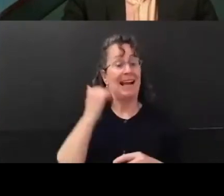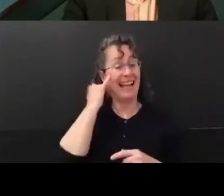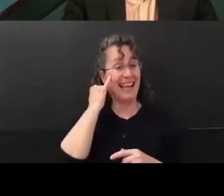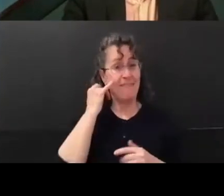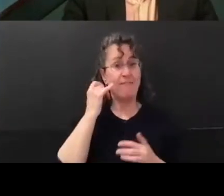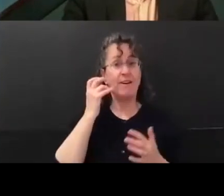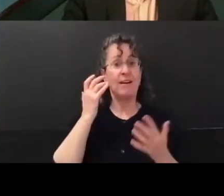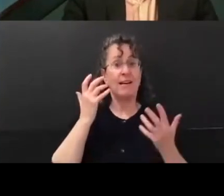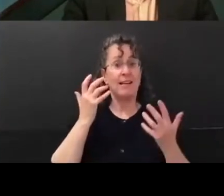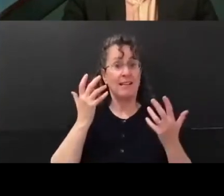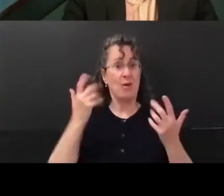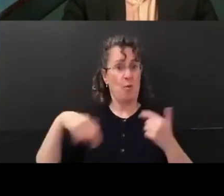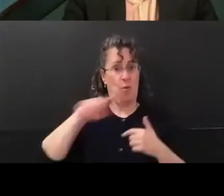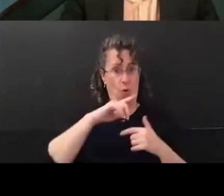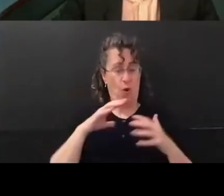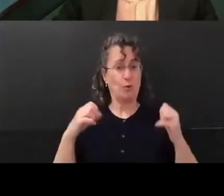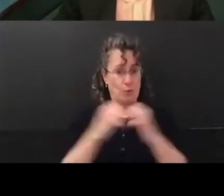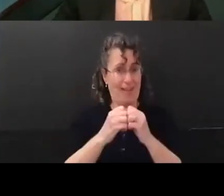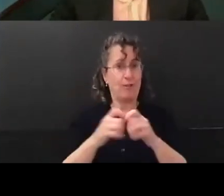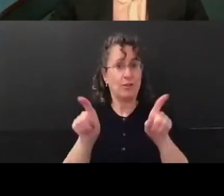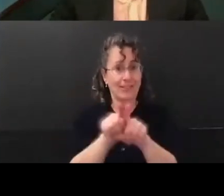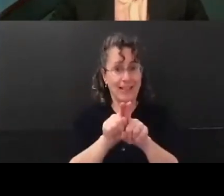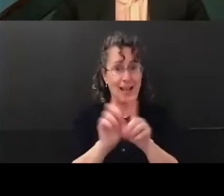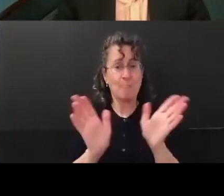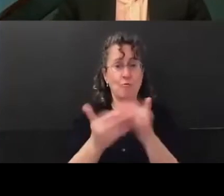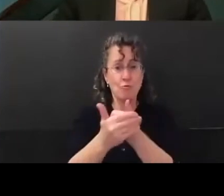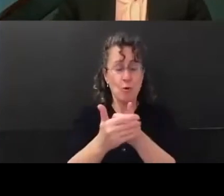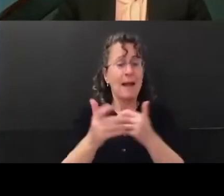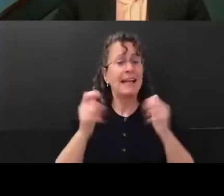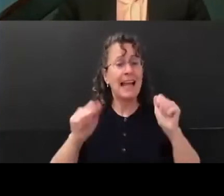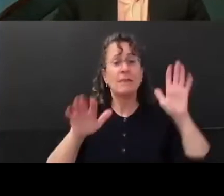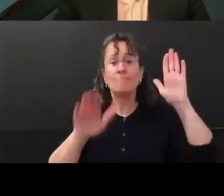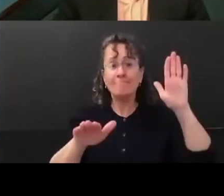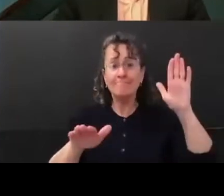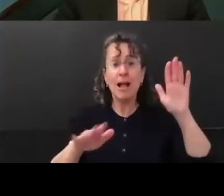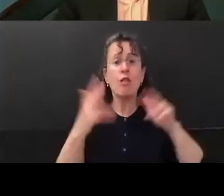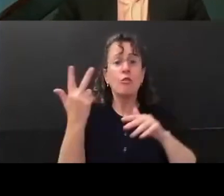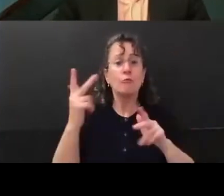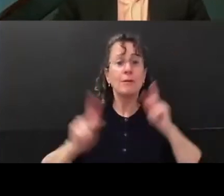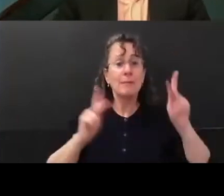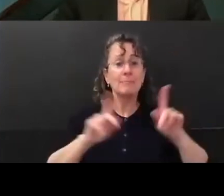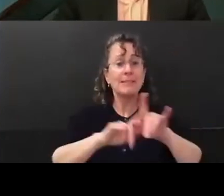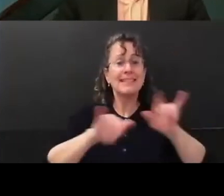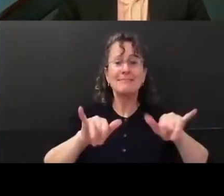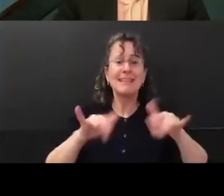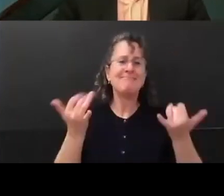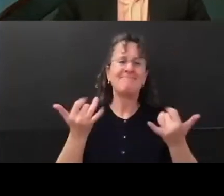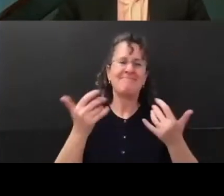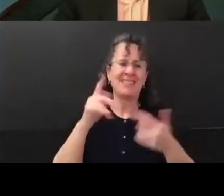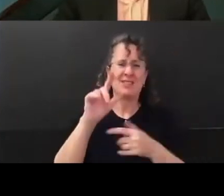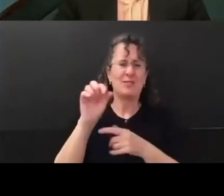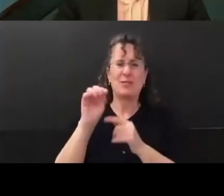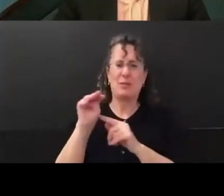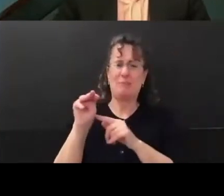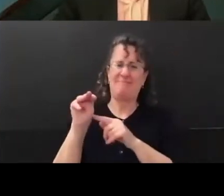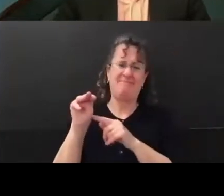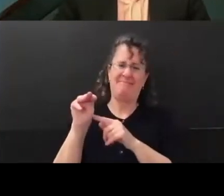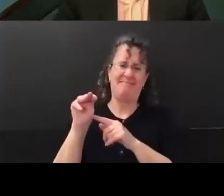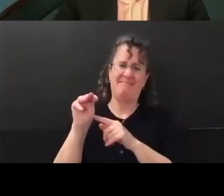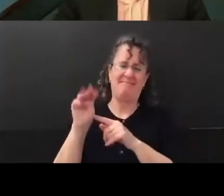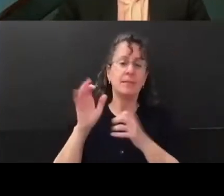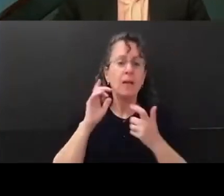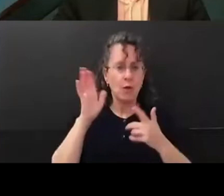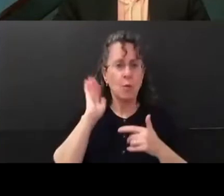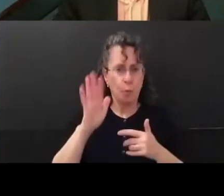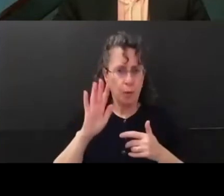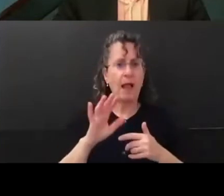three people at the same time. That could be a little bit awkward over Zoom, so we're going to do one at a time. We'll issue these